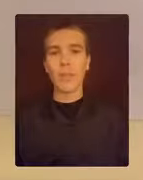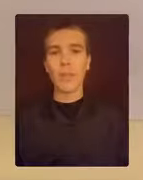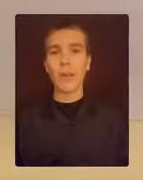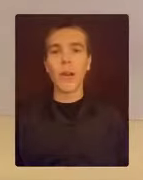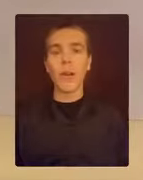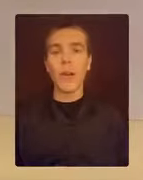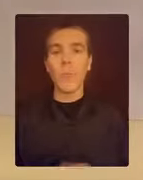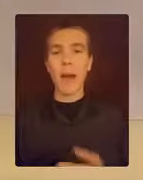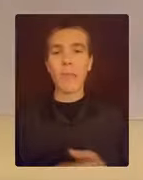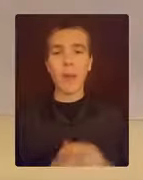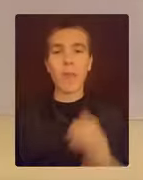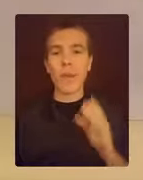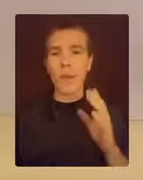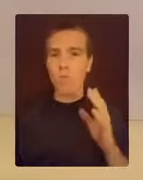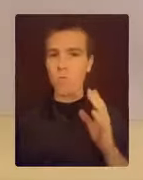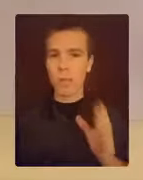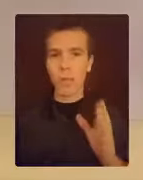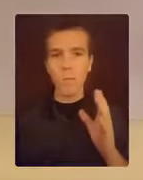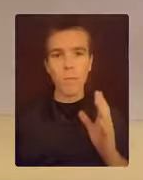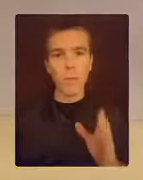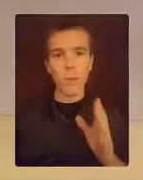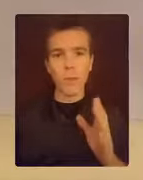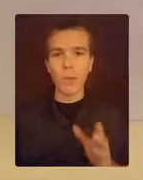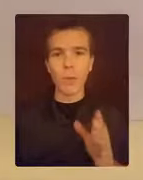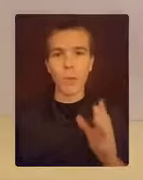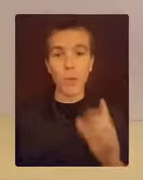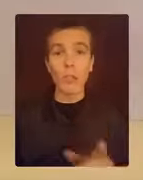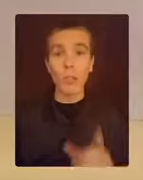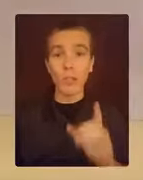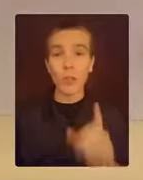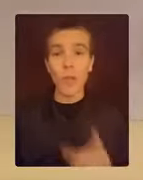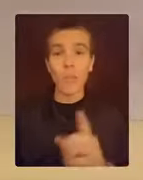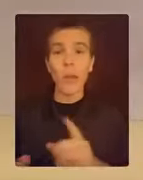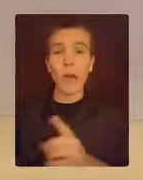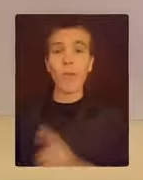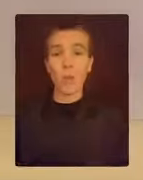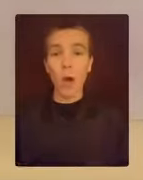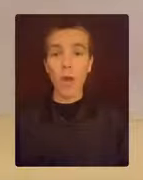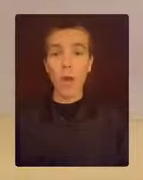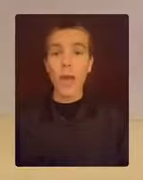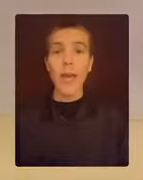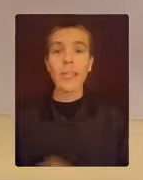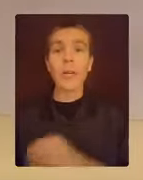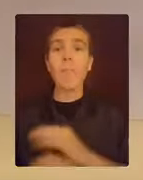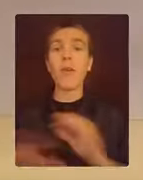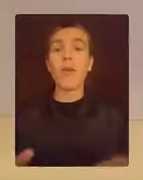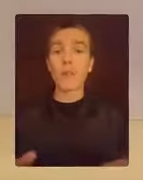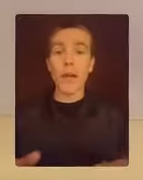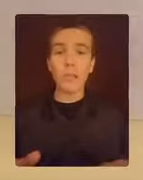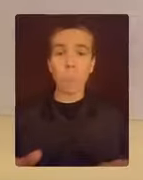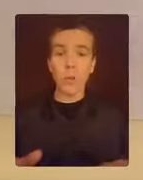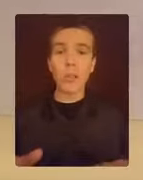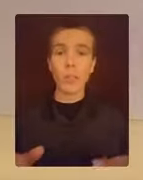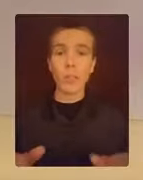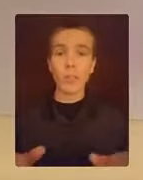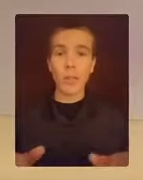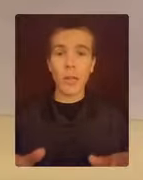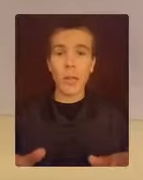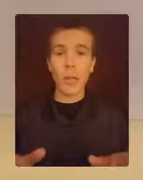that's no fun. A bad dream can get really, really, really. A lucid dream that goes wrong is a million times